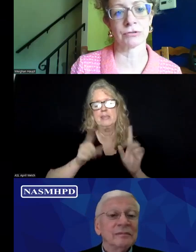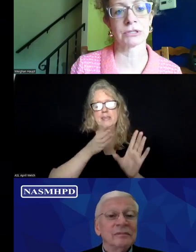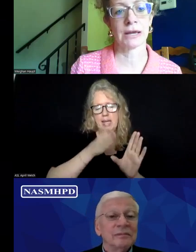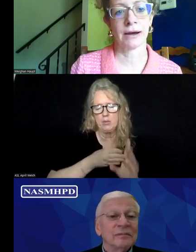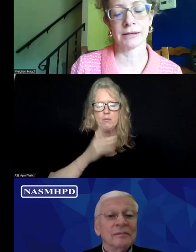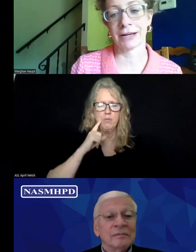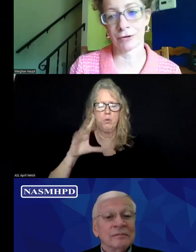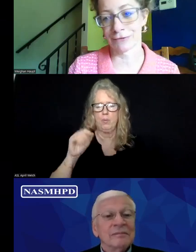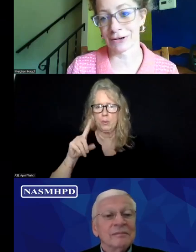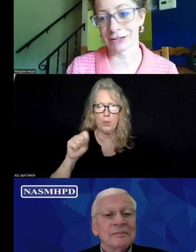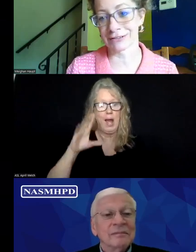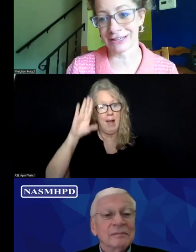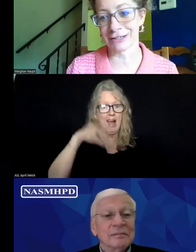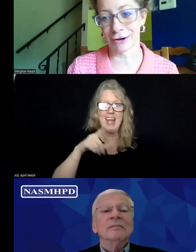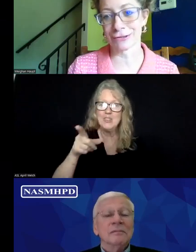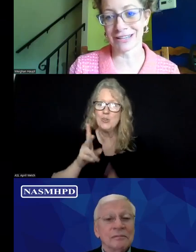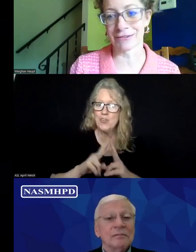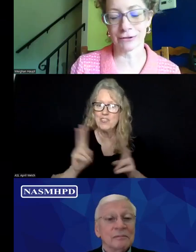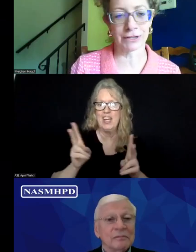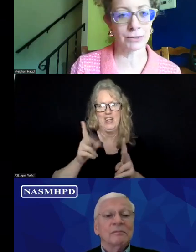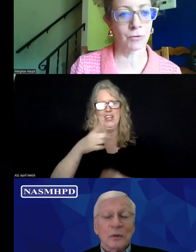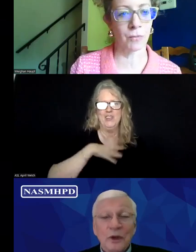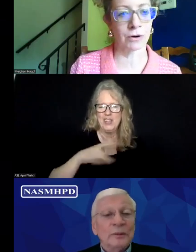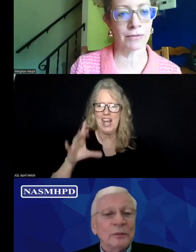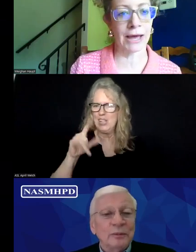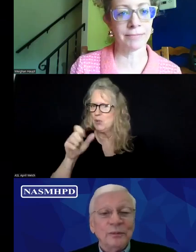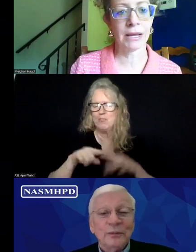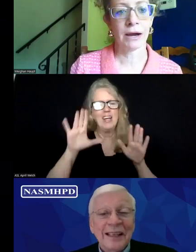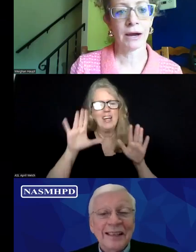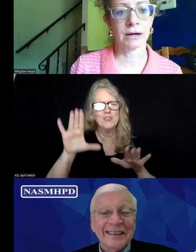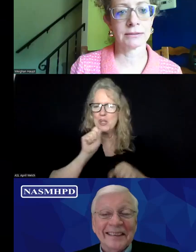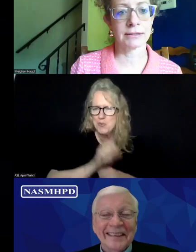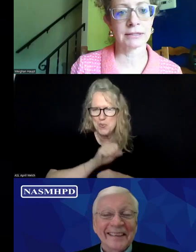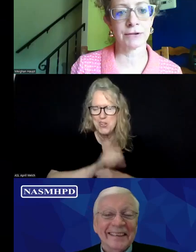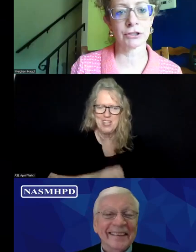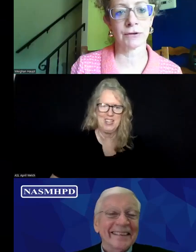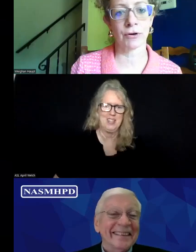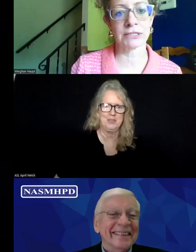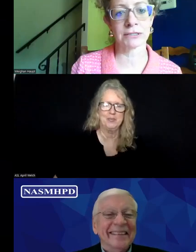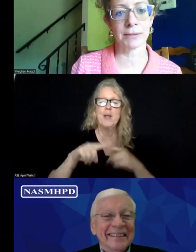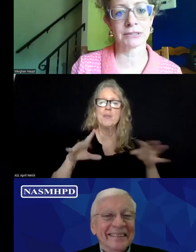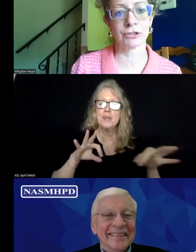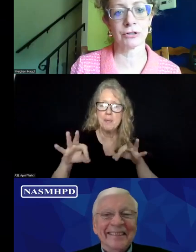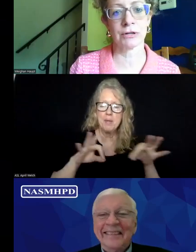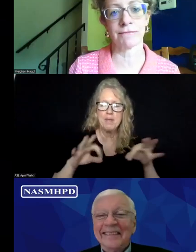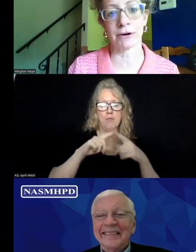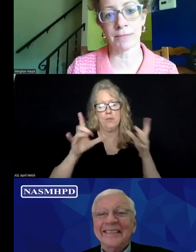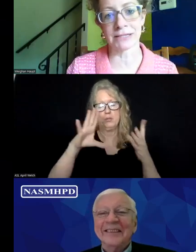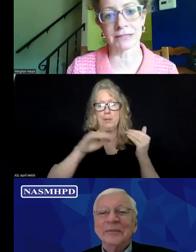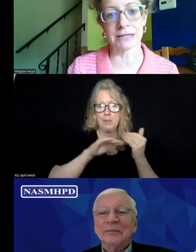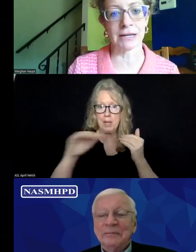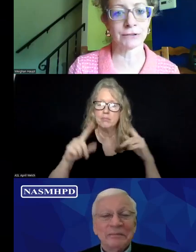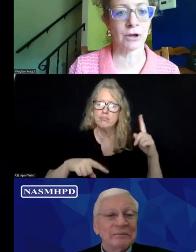crisis codes? And I know you're very into codes, David. You've done some great work on that. Does the definition of crisis stabilization unit